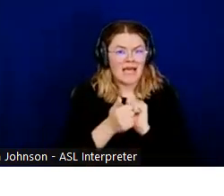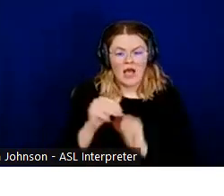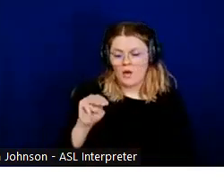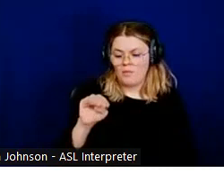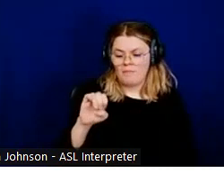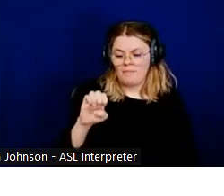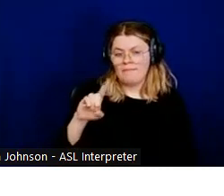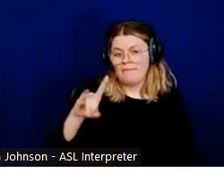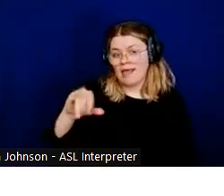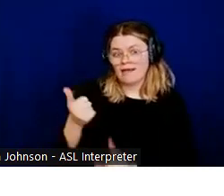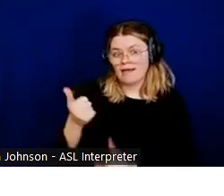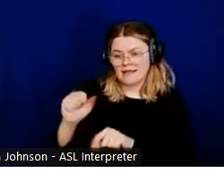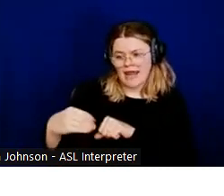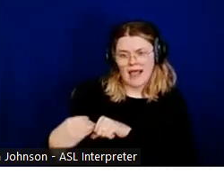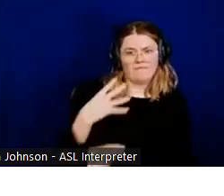on abuse.